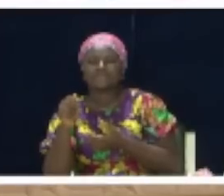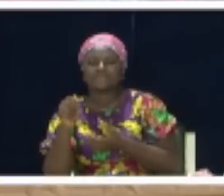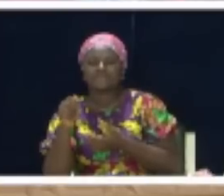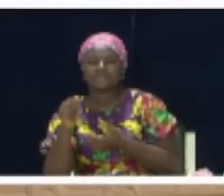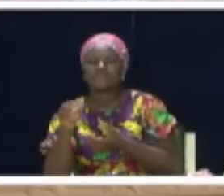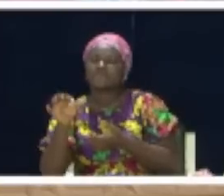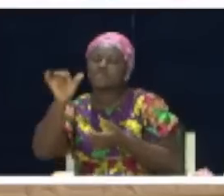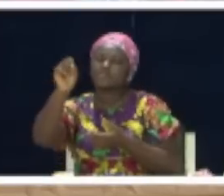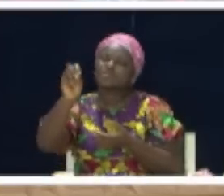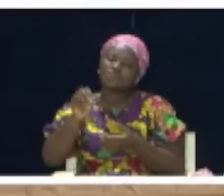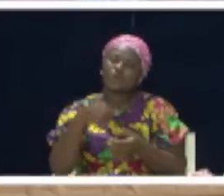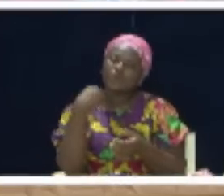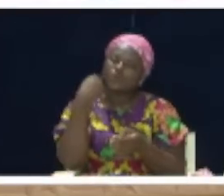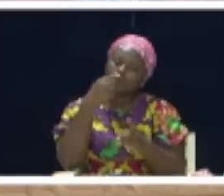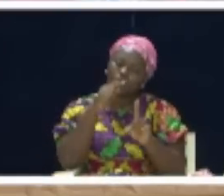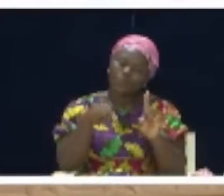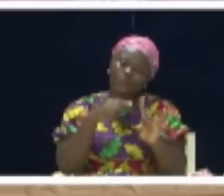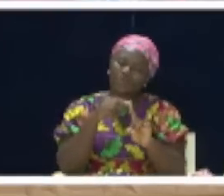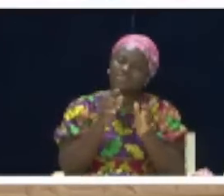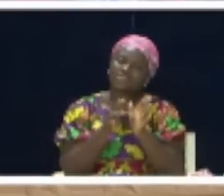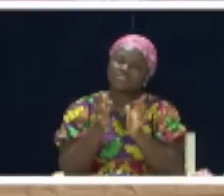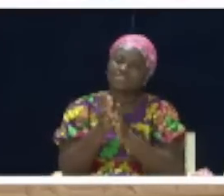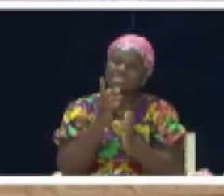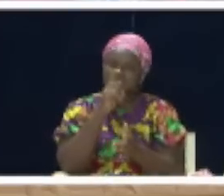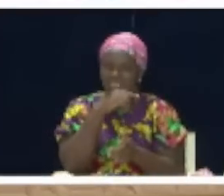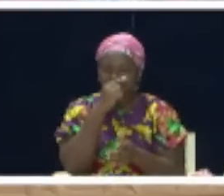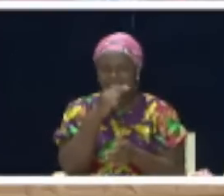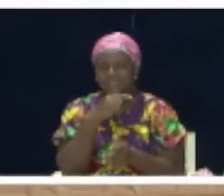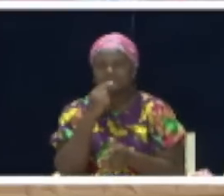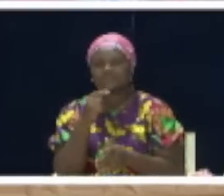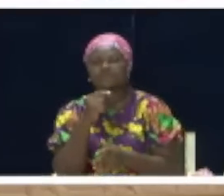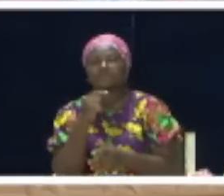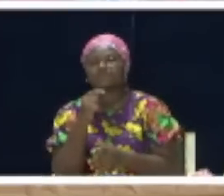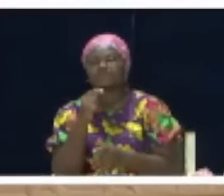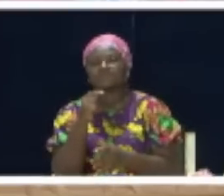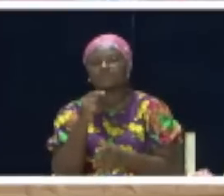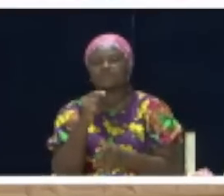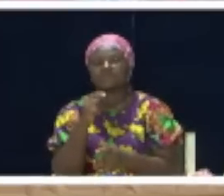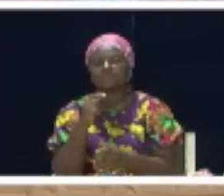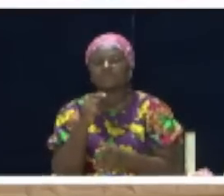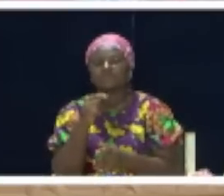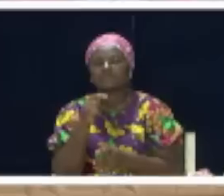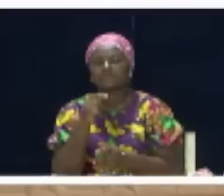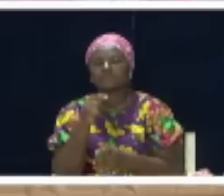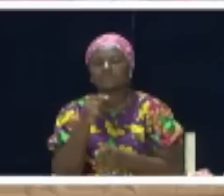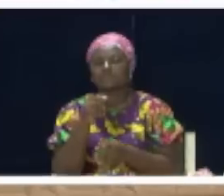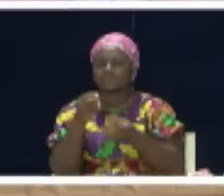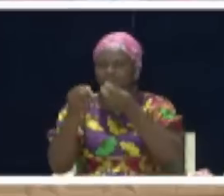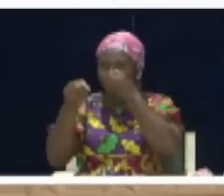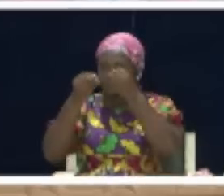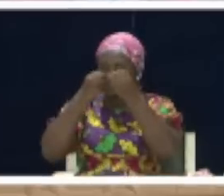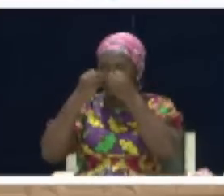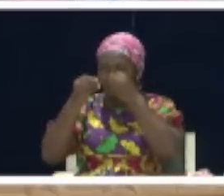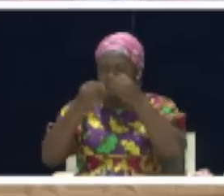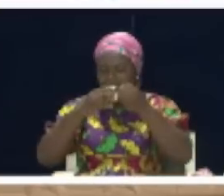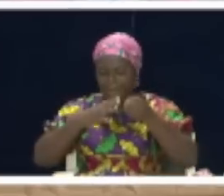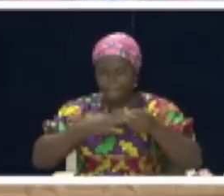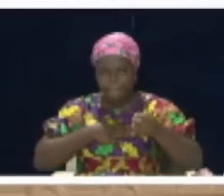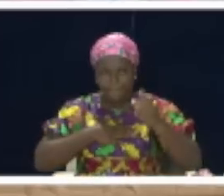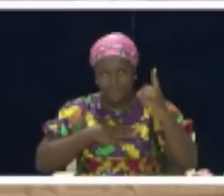So when Jesus said, "Eat my body